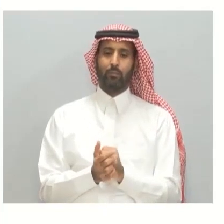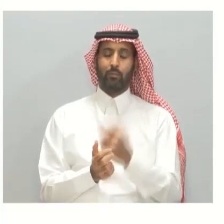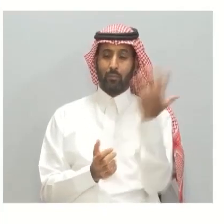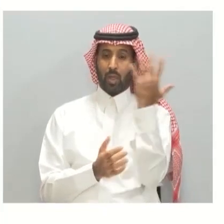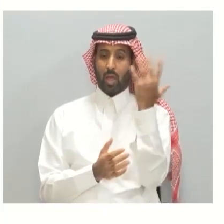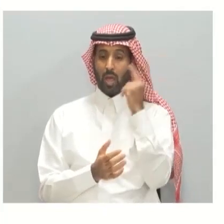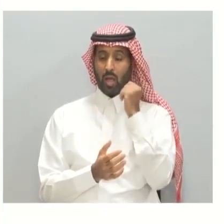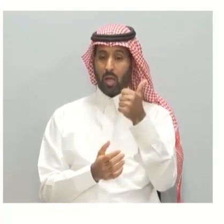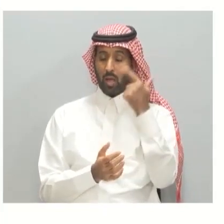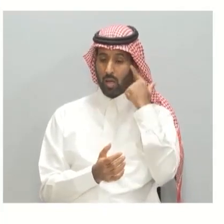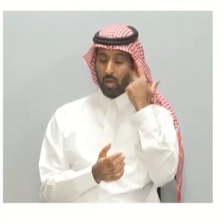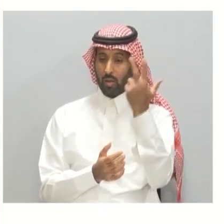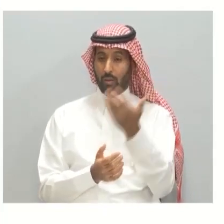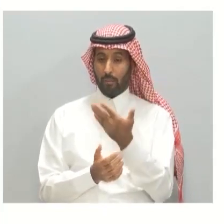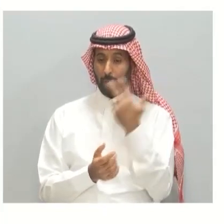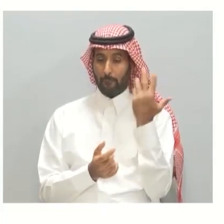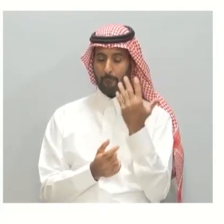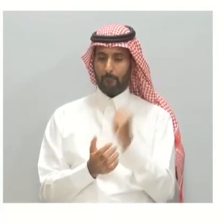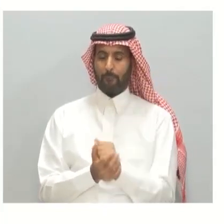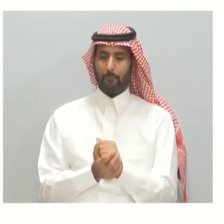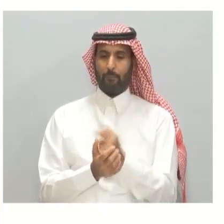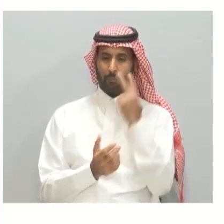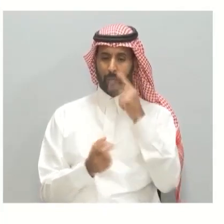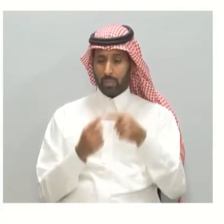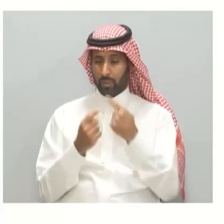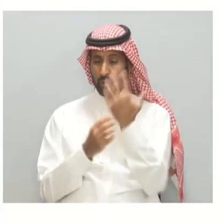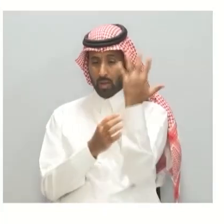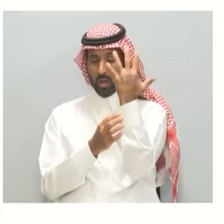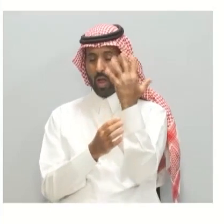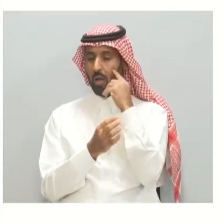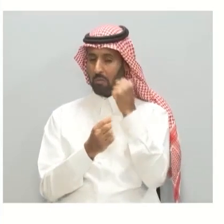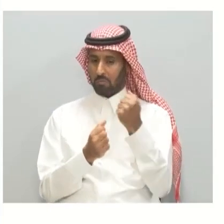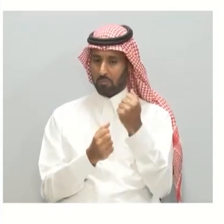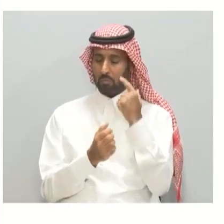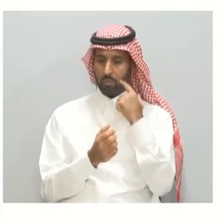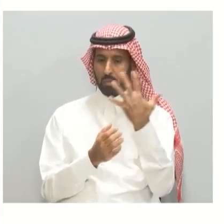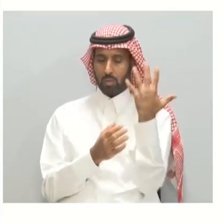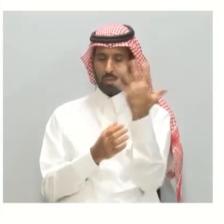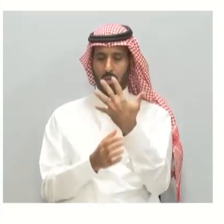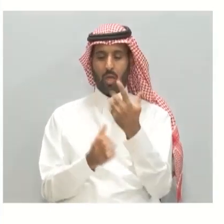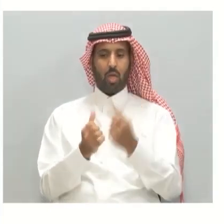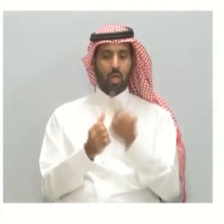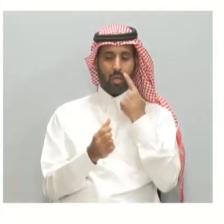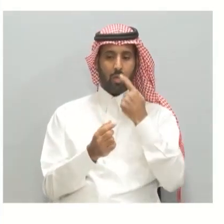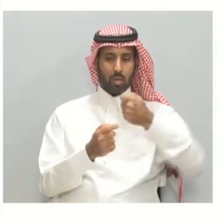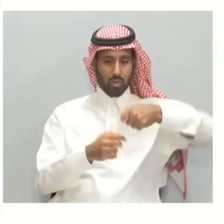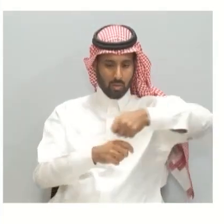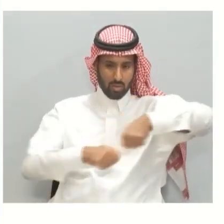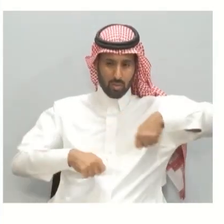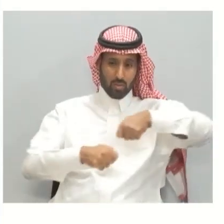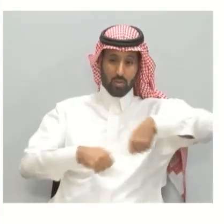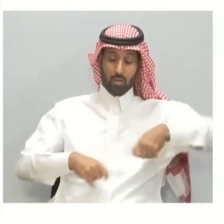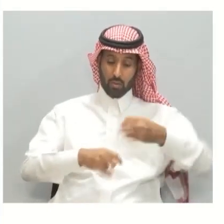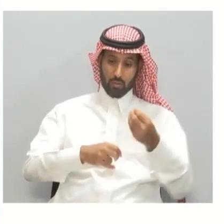Arborists are hired by individuals or organizations to keep trees healthy and attractive. They fertilize, prune,